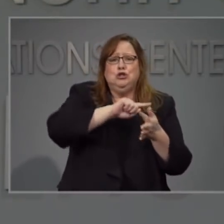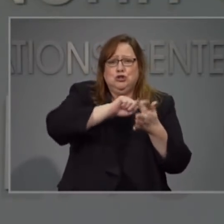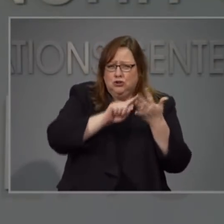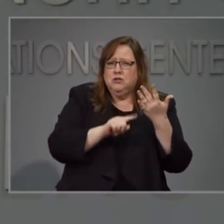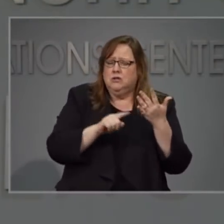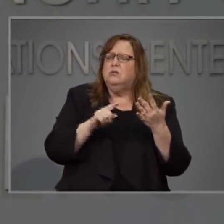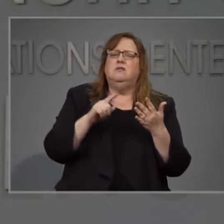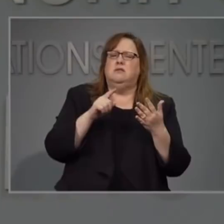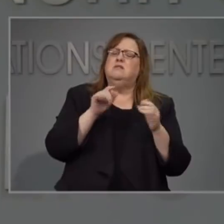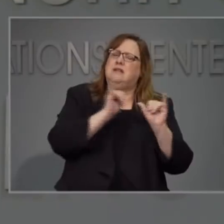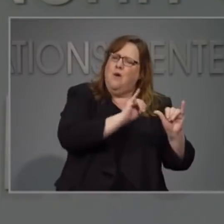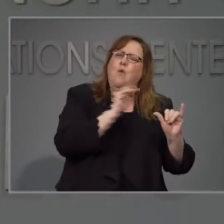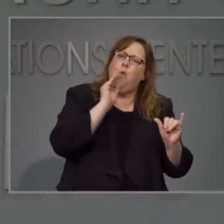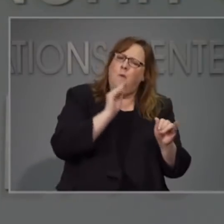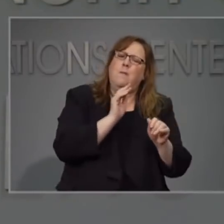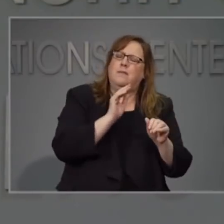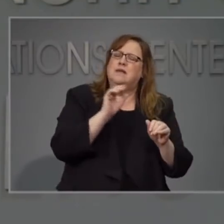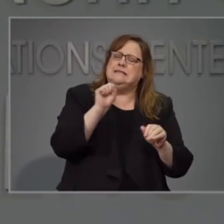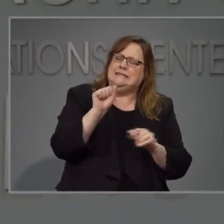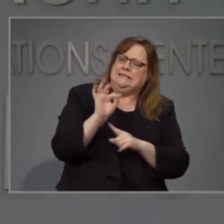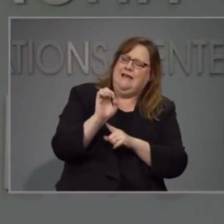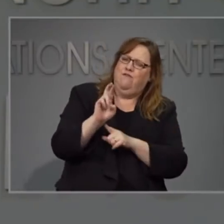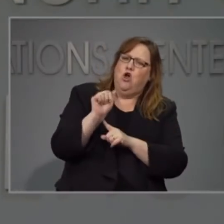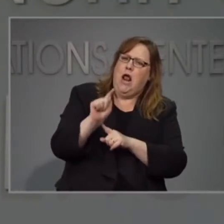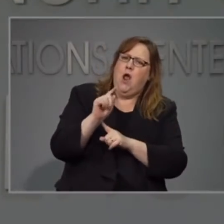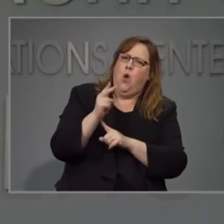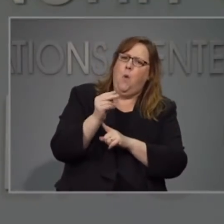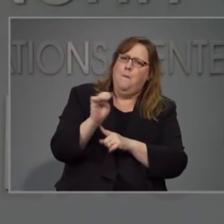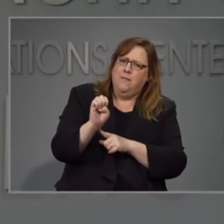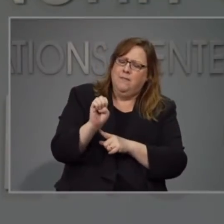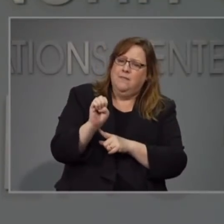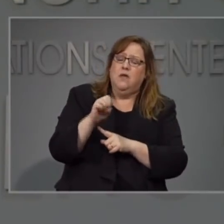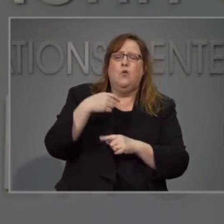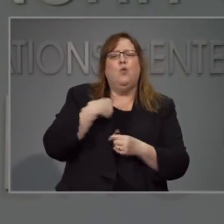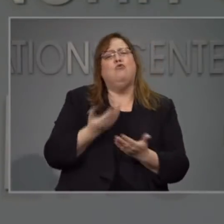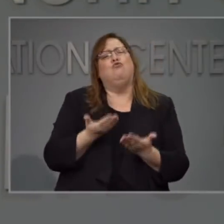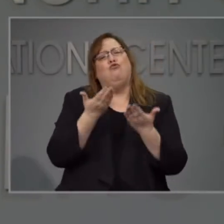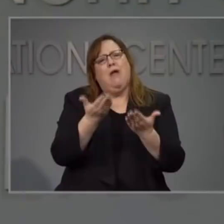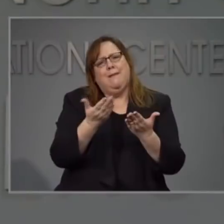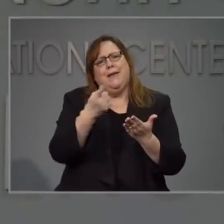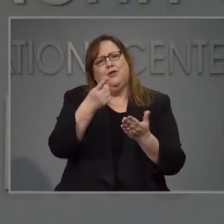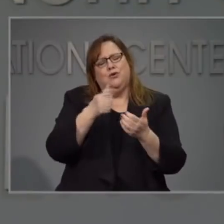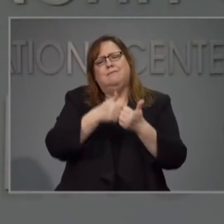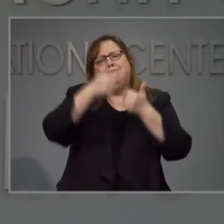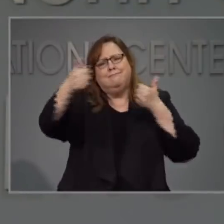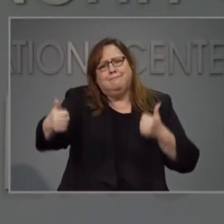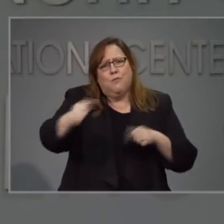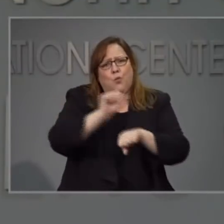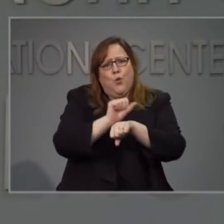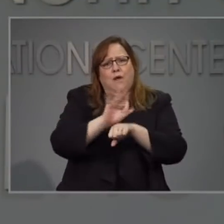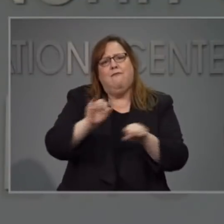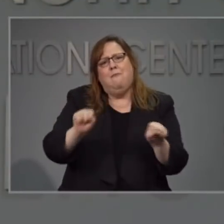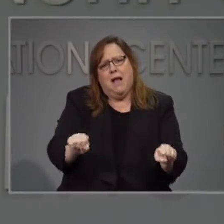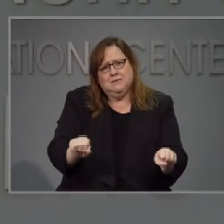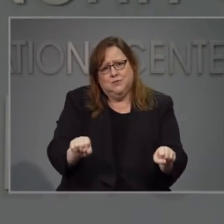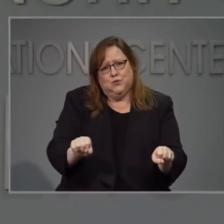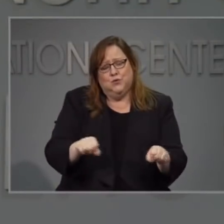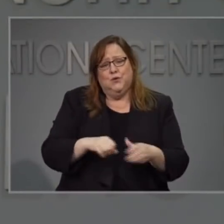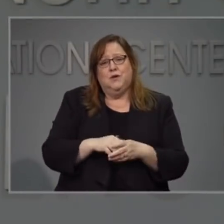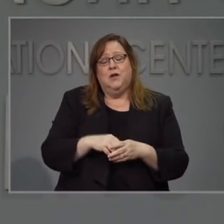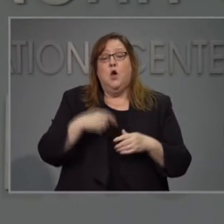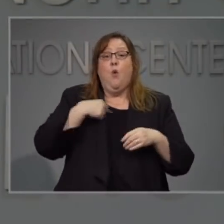just what it says. Just because you can go more places doesn't mean you always should. Now,